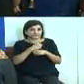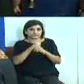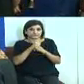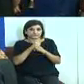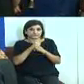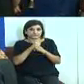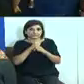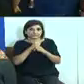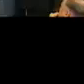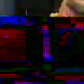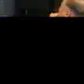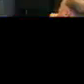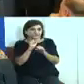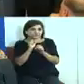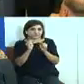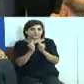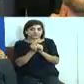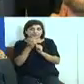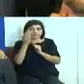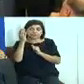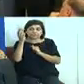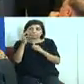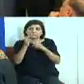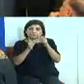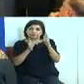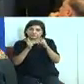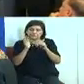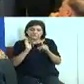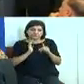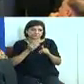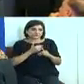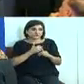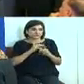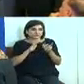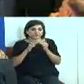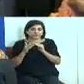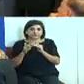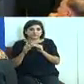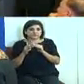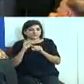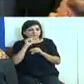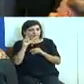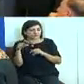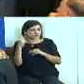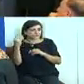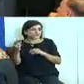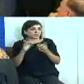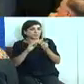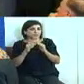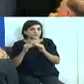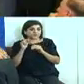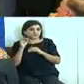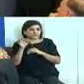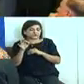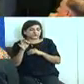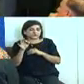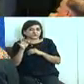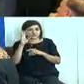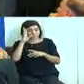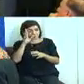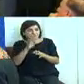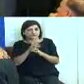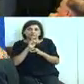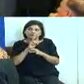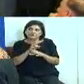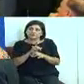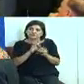to work with you to build our community, not just a community of faith, but our community, our real community in